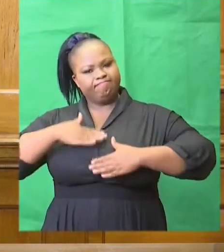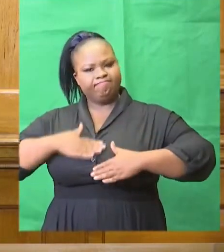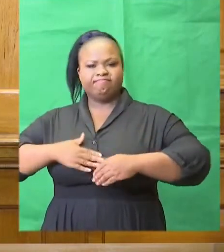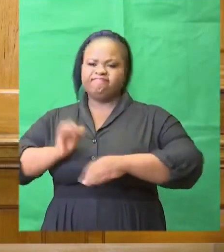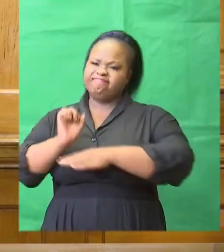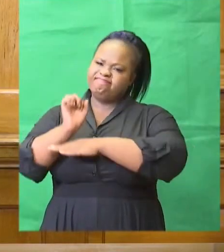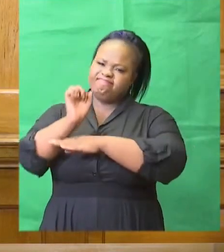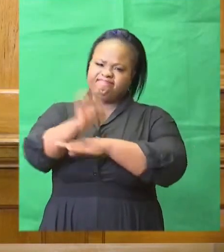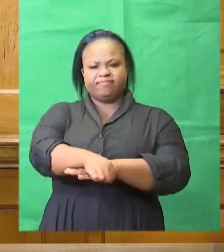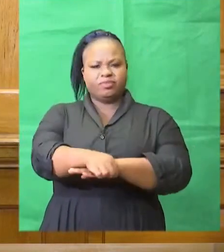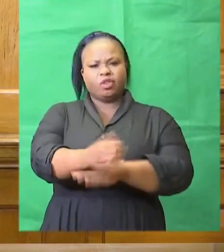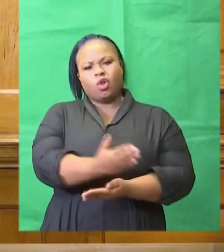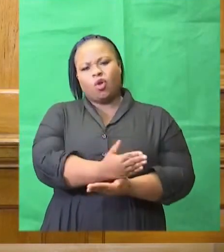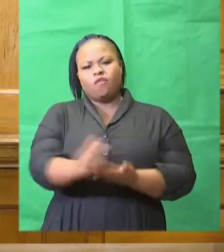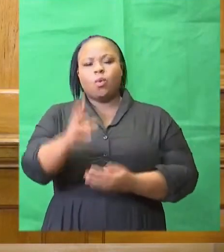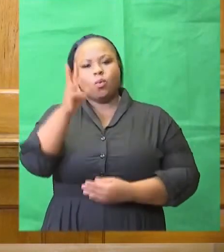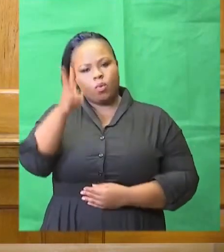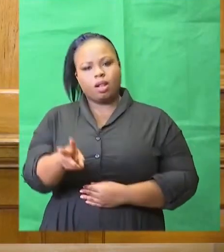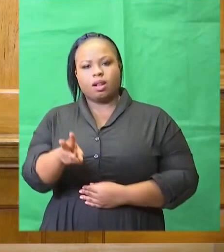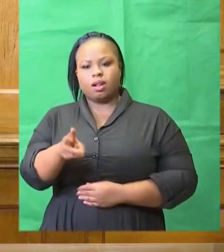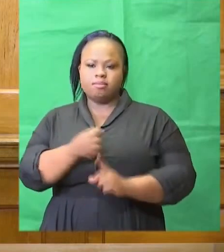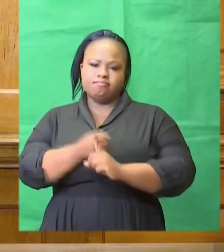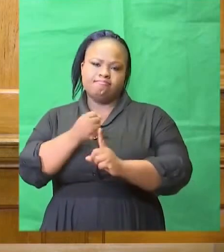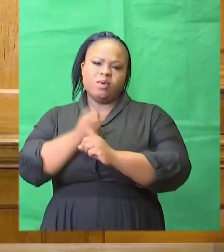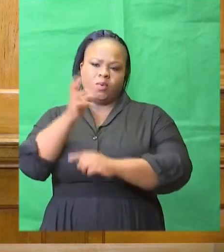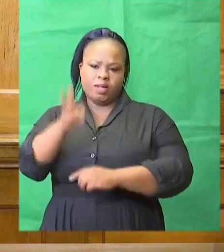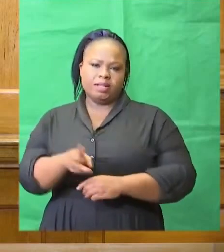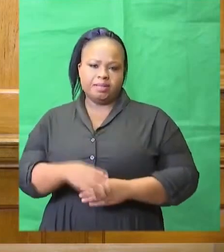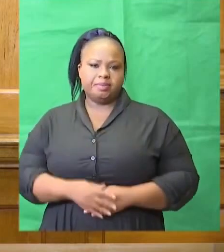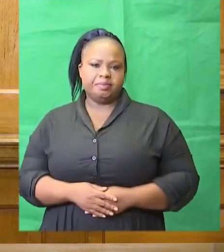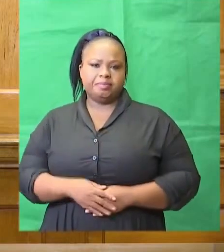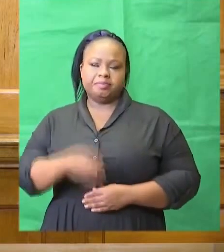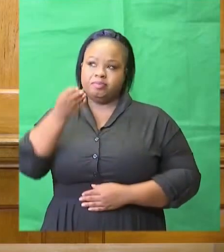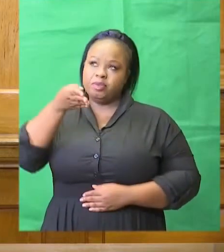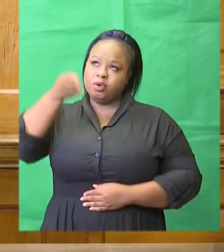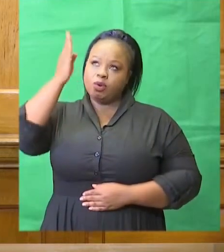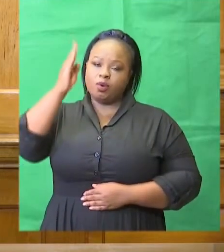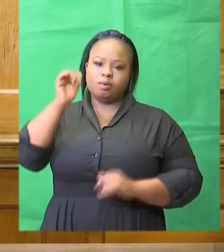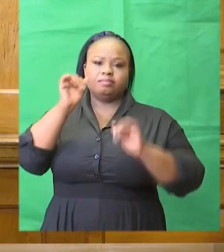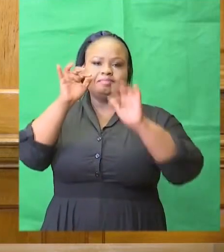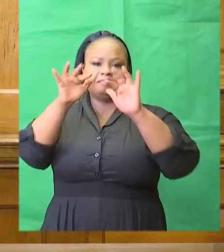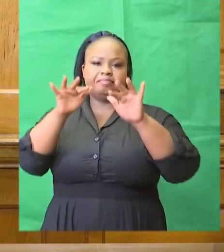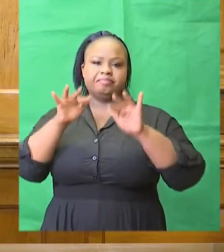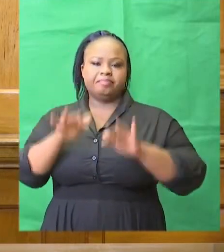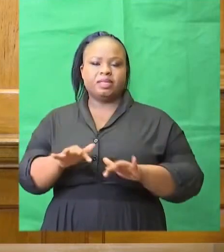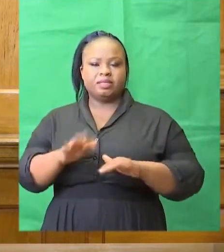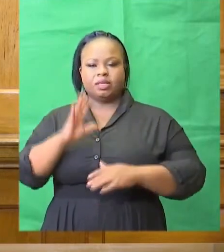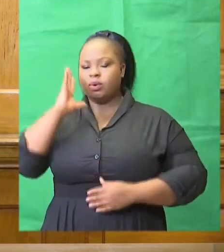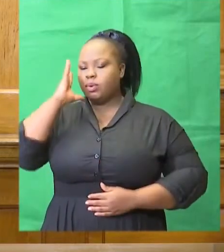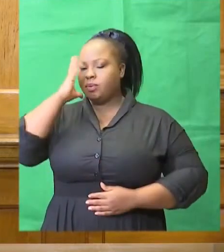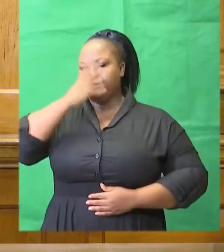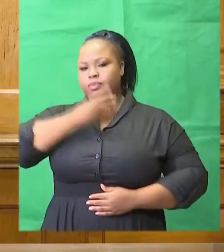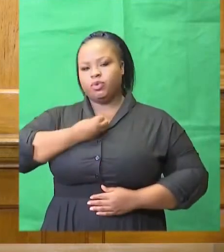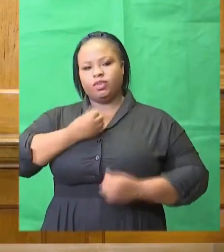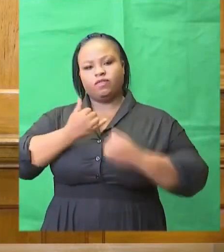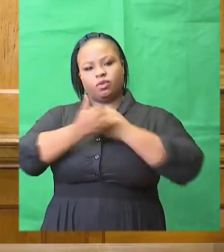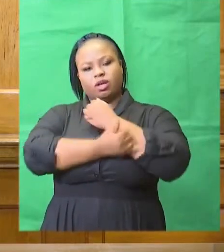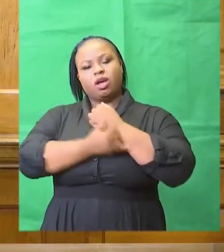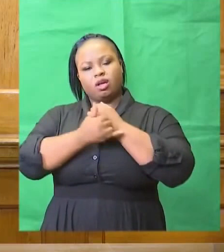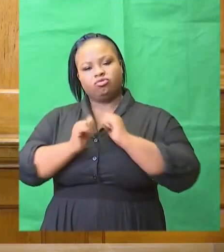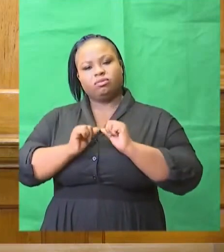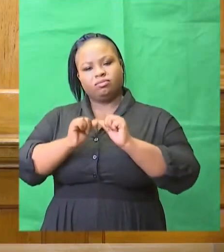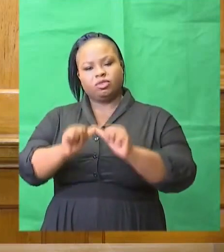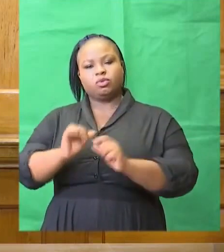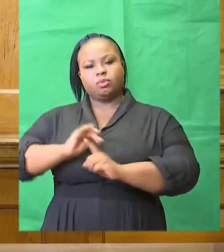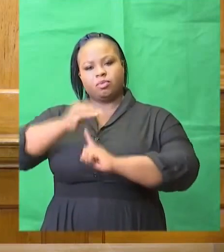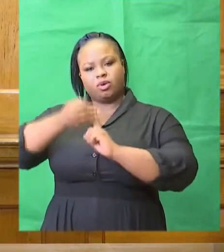overcome, and we will thrive. May God continue to bless our beautiful country